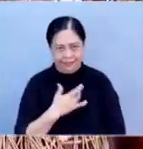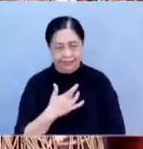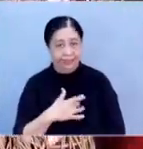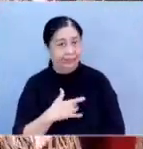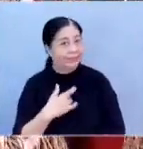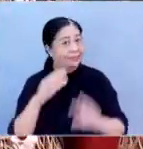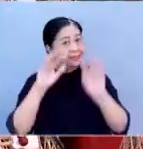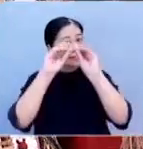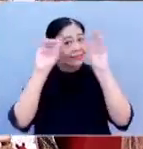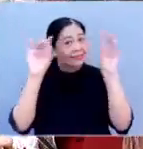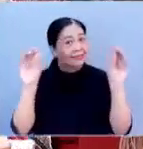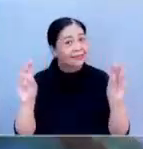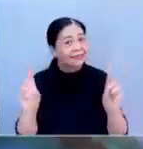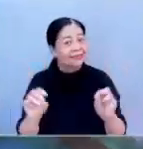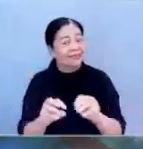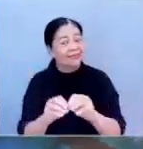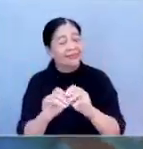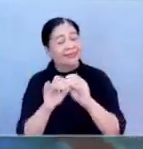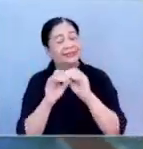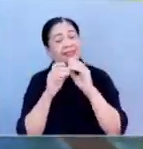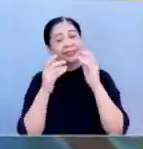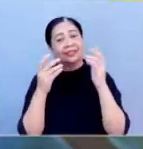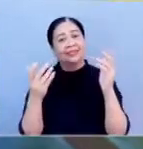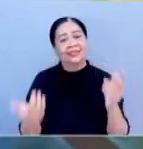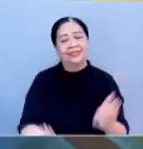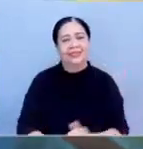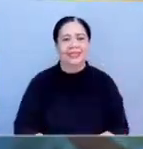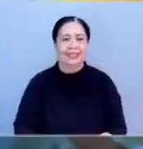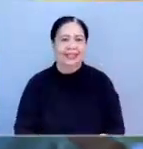of Christmas.